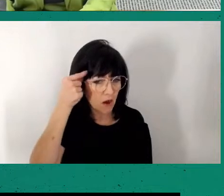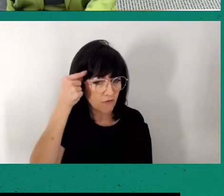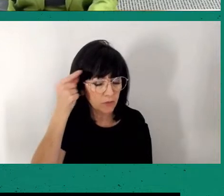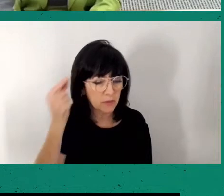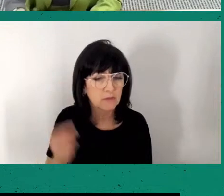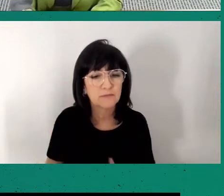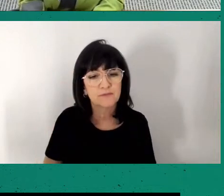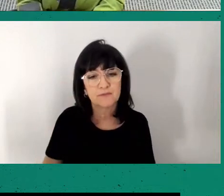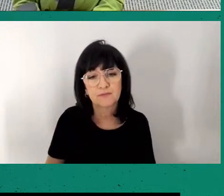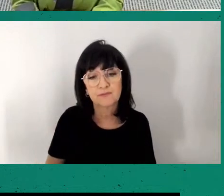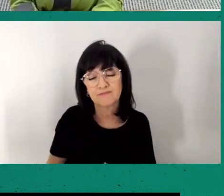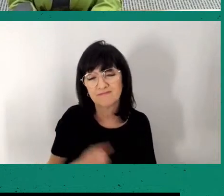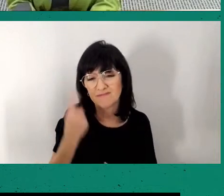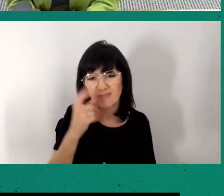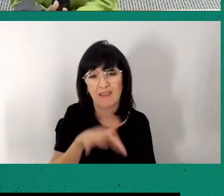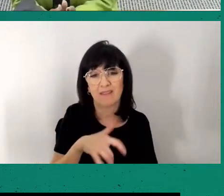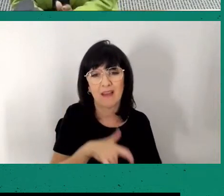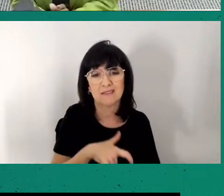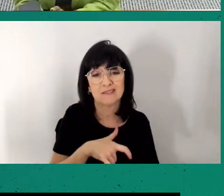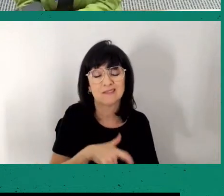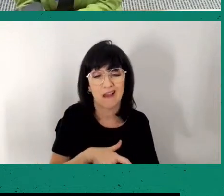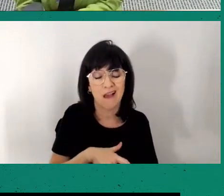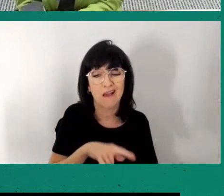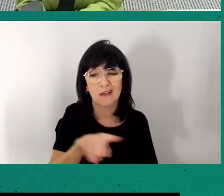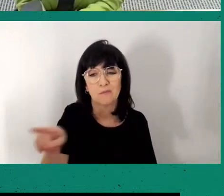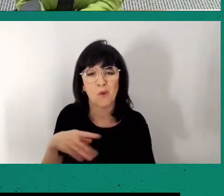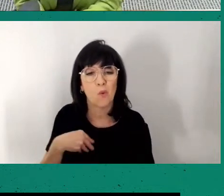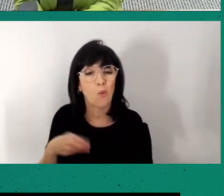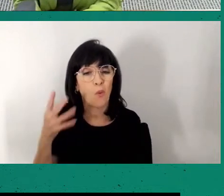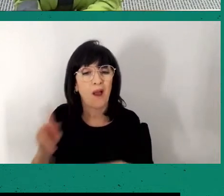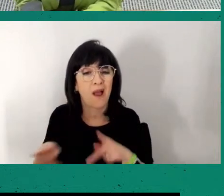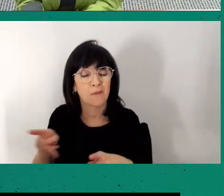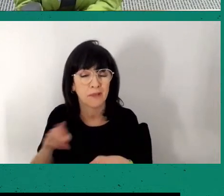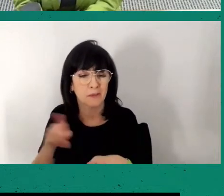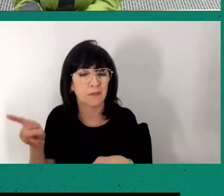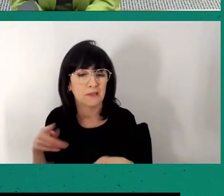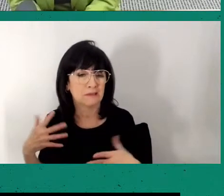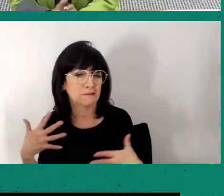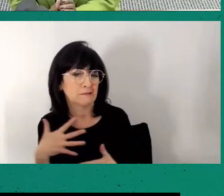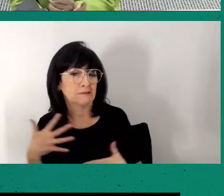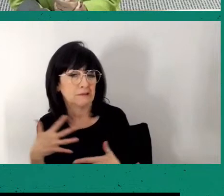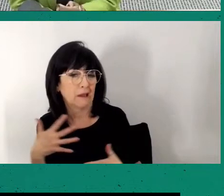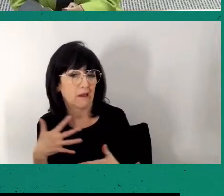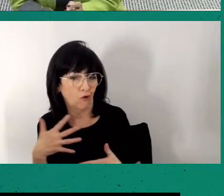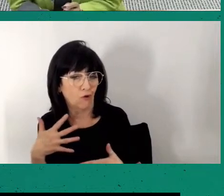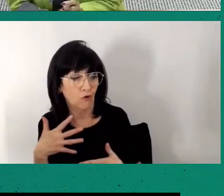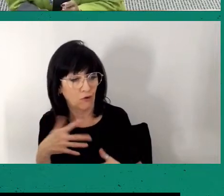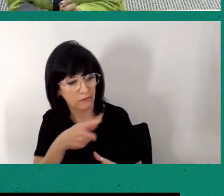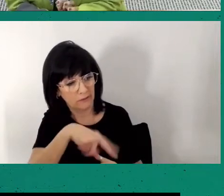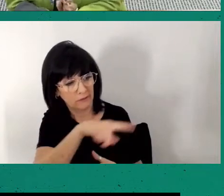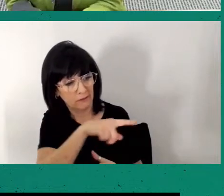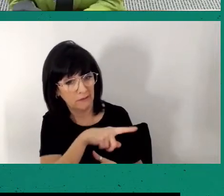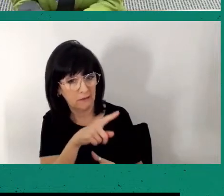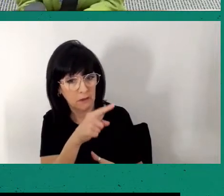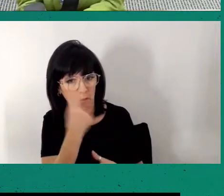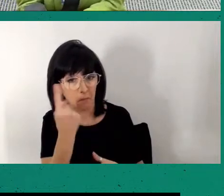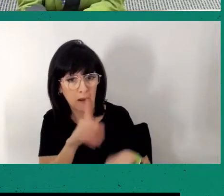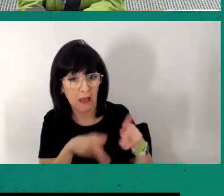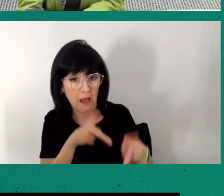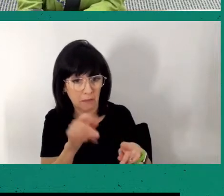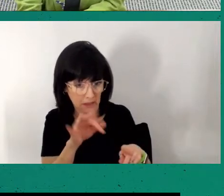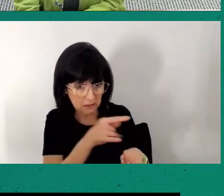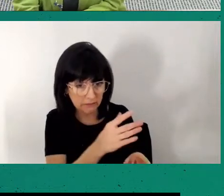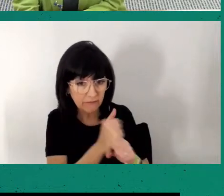there was fear among white people that education would allow Black people to better